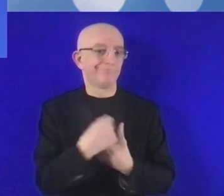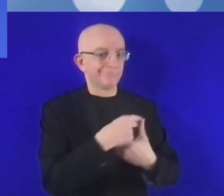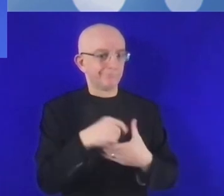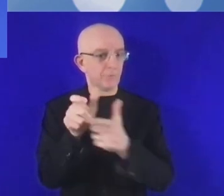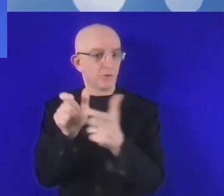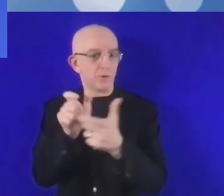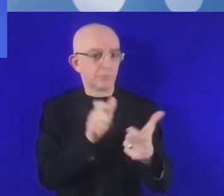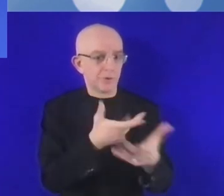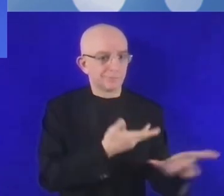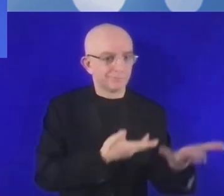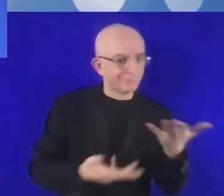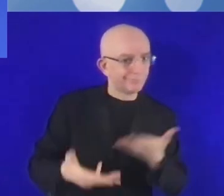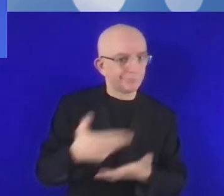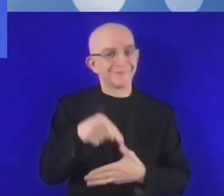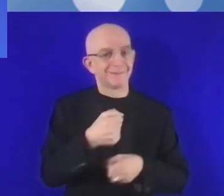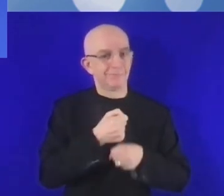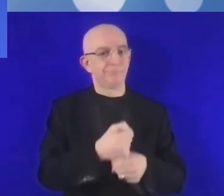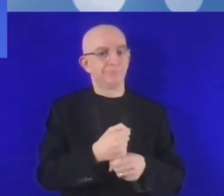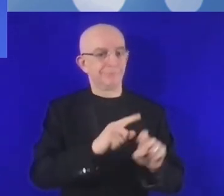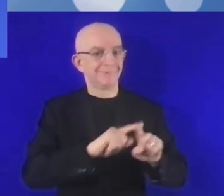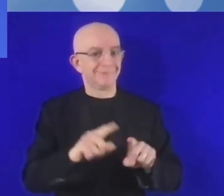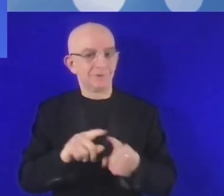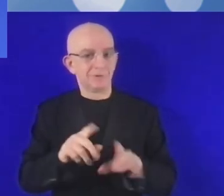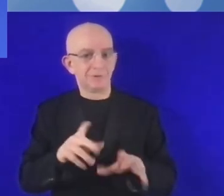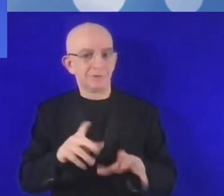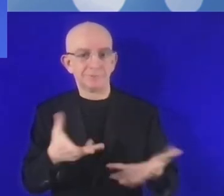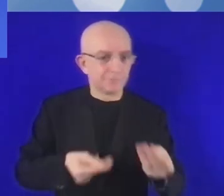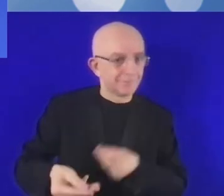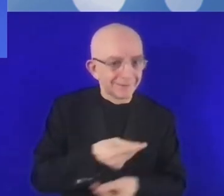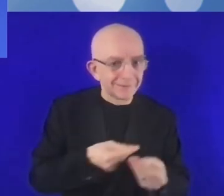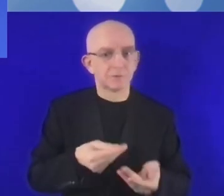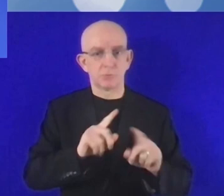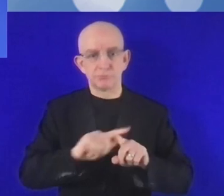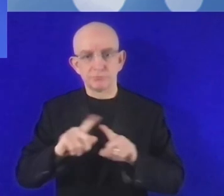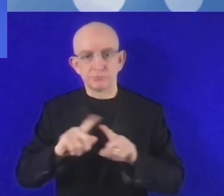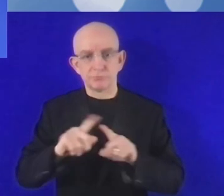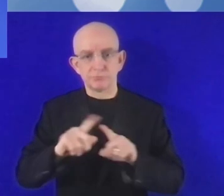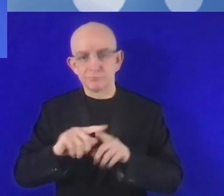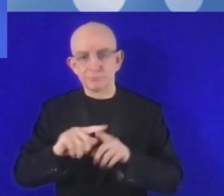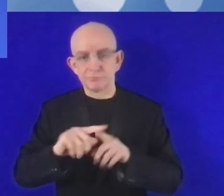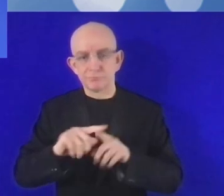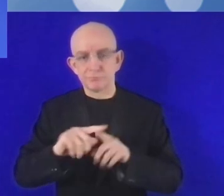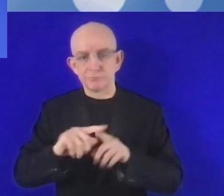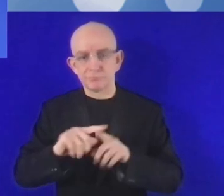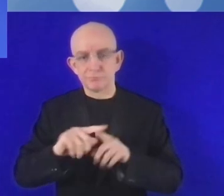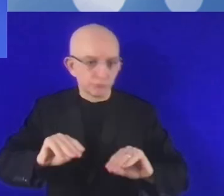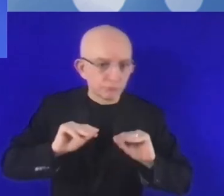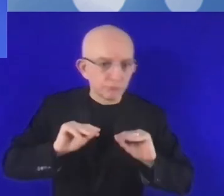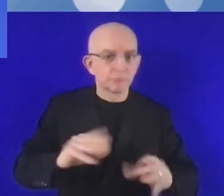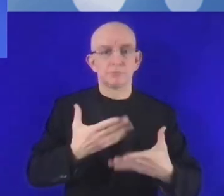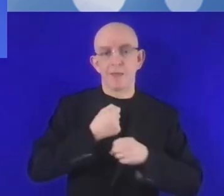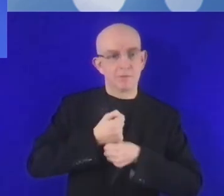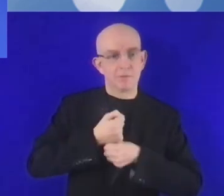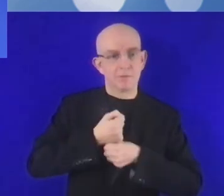world of academia, as well as the representatives of government agencies. We also discussed cooperation in the